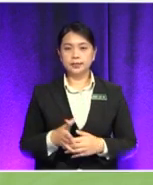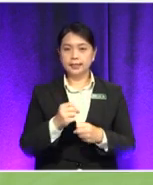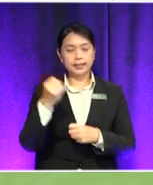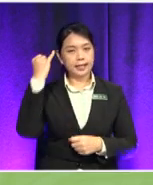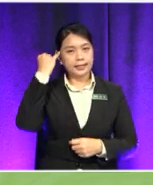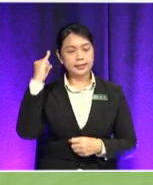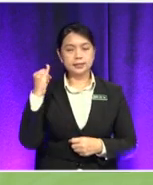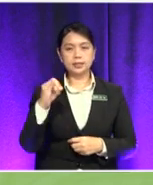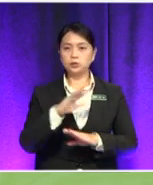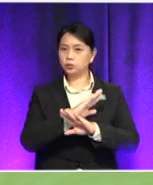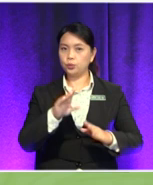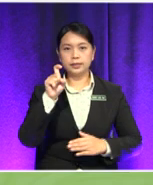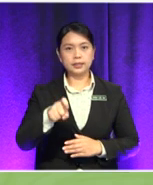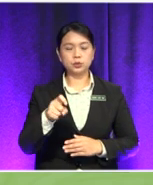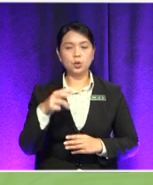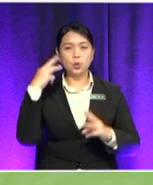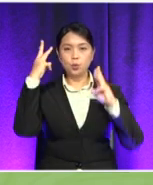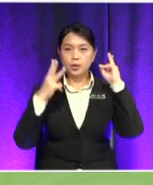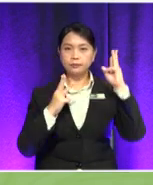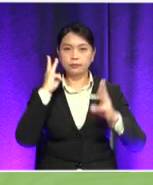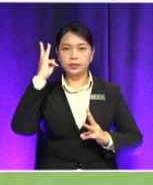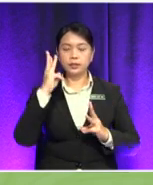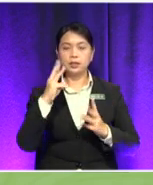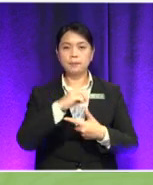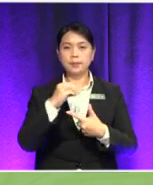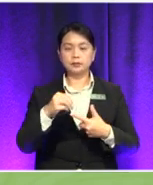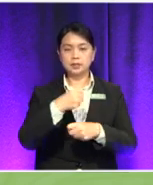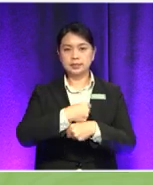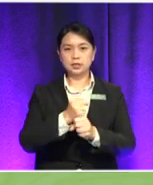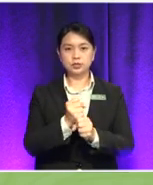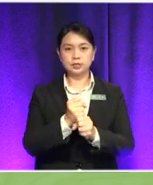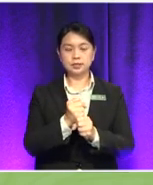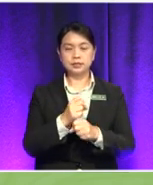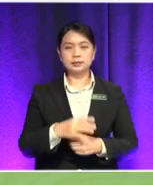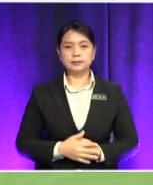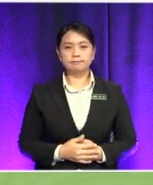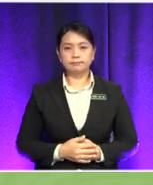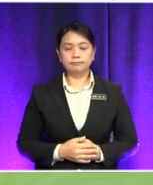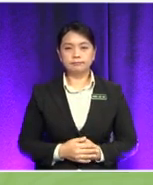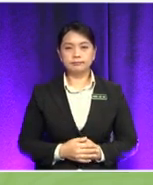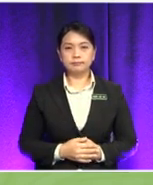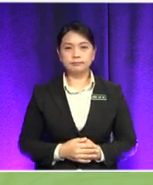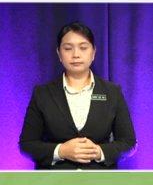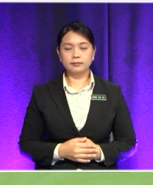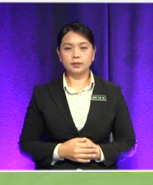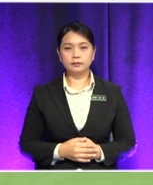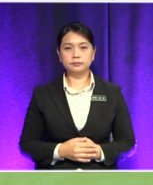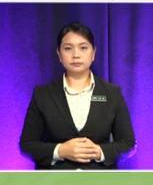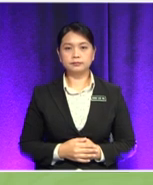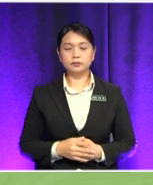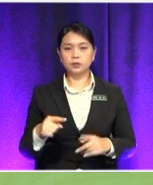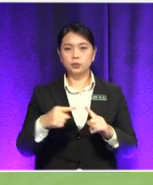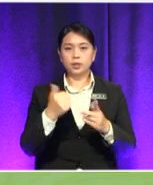to worry about the structure and order. So it allows us to visually structure our ideas to